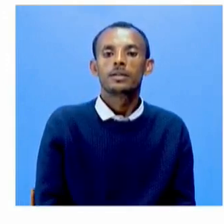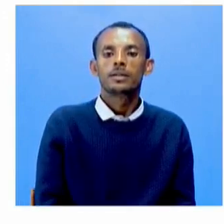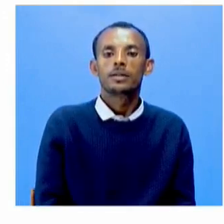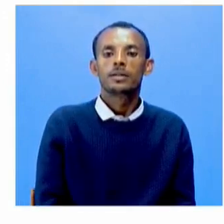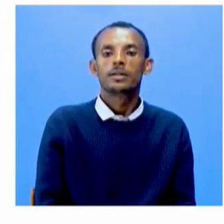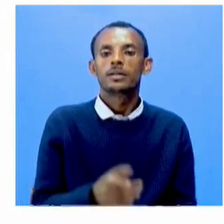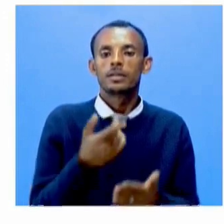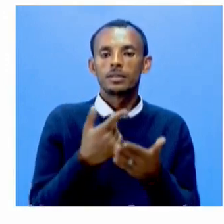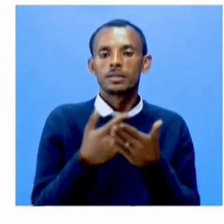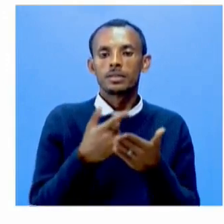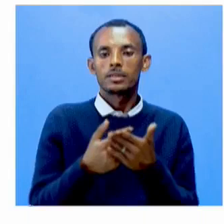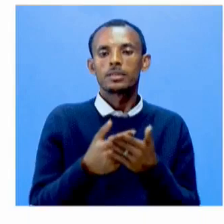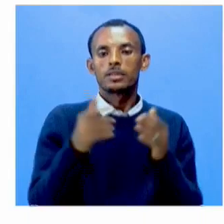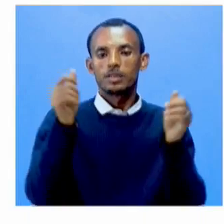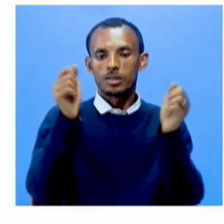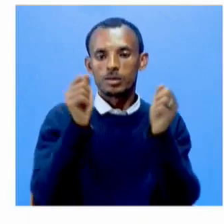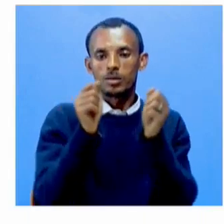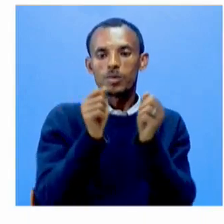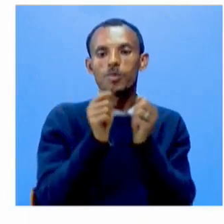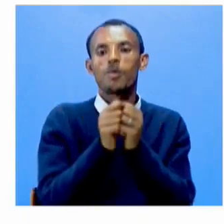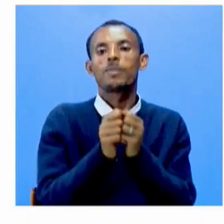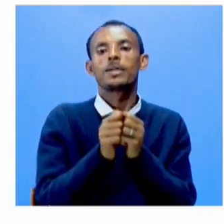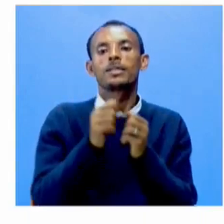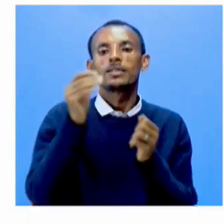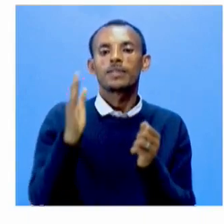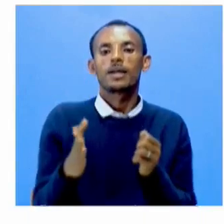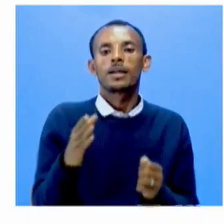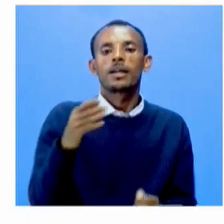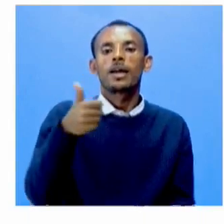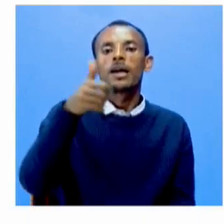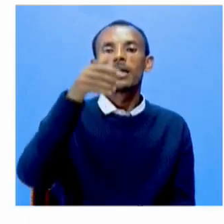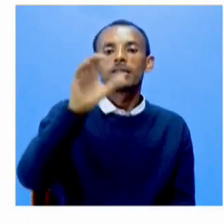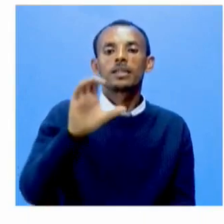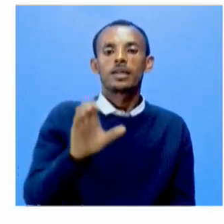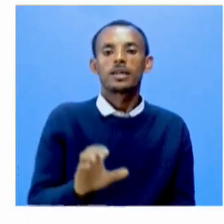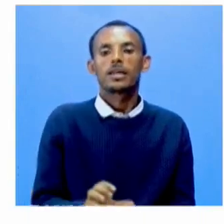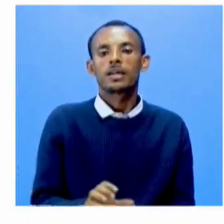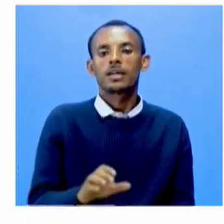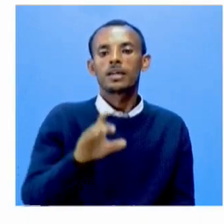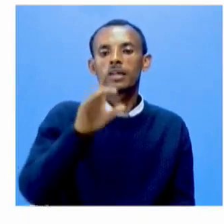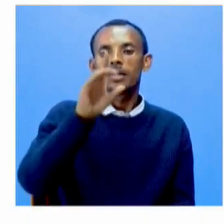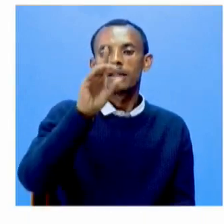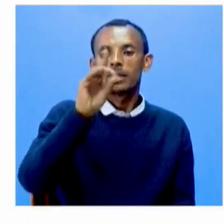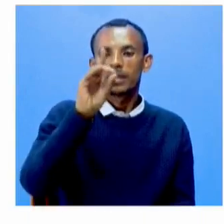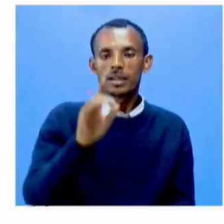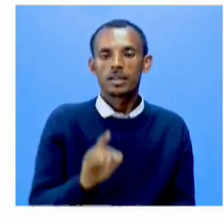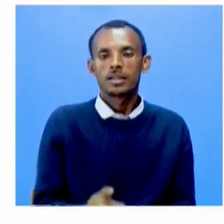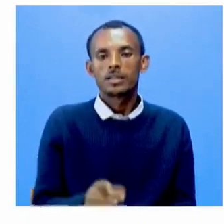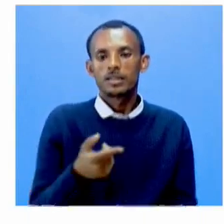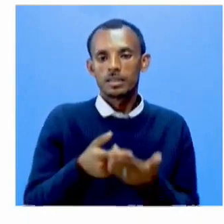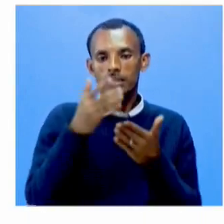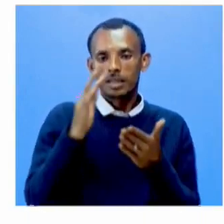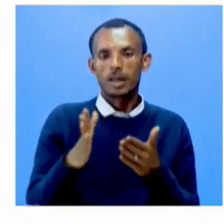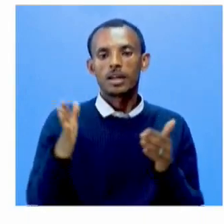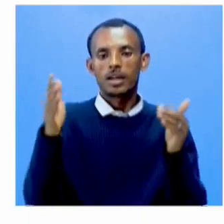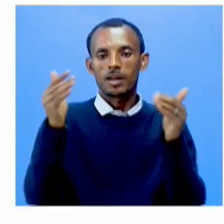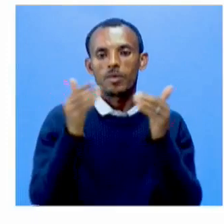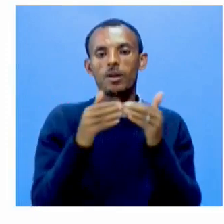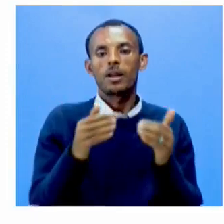This is a common side for both AC. This one is D. This side is congruent to this